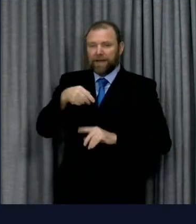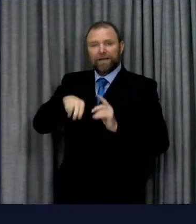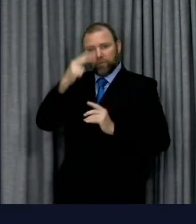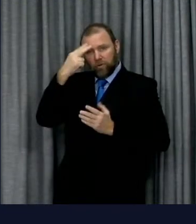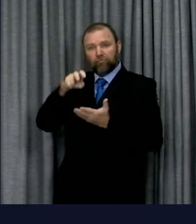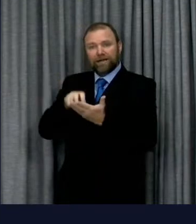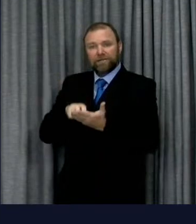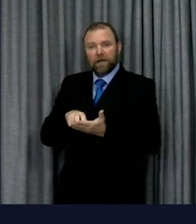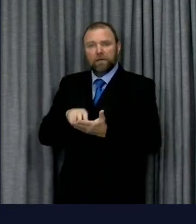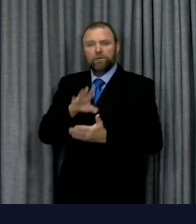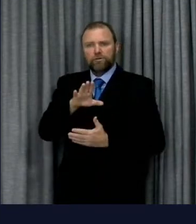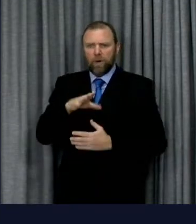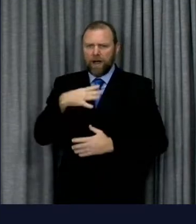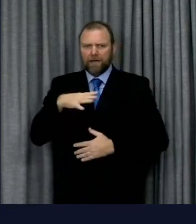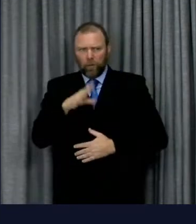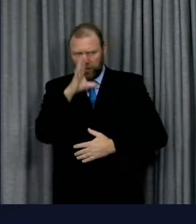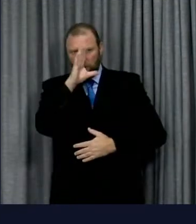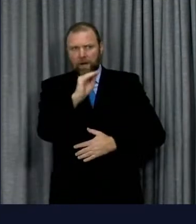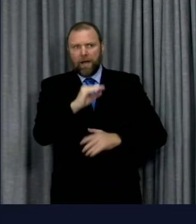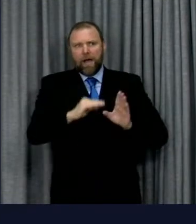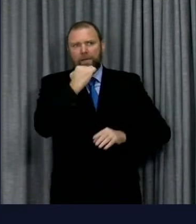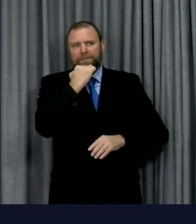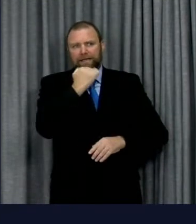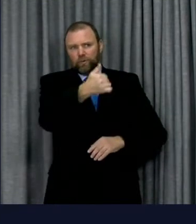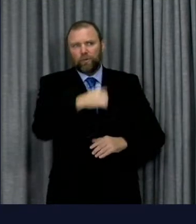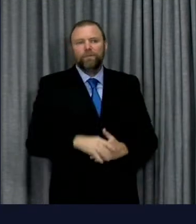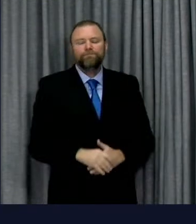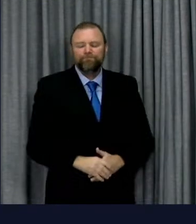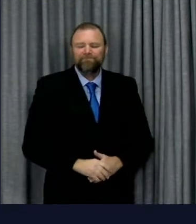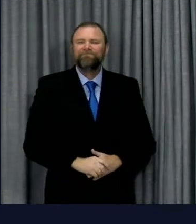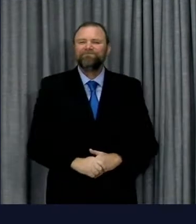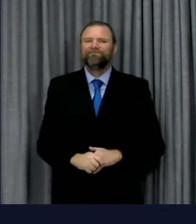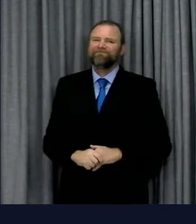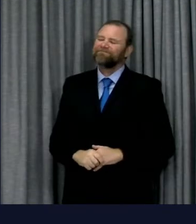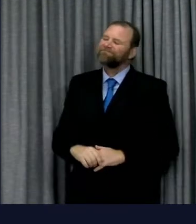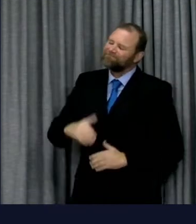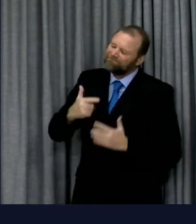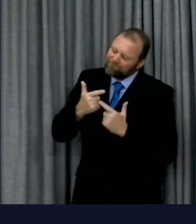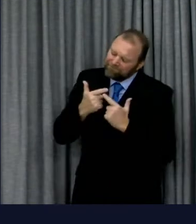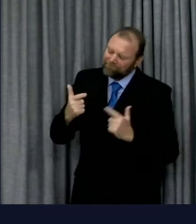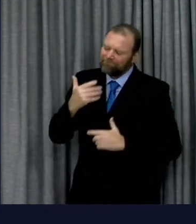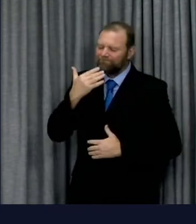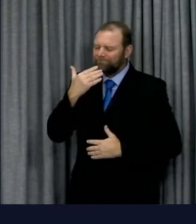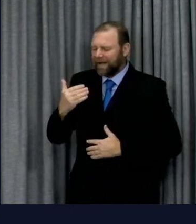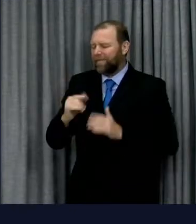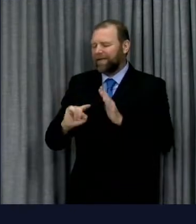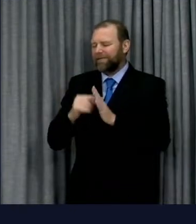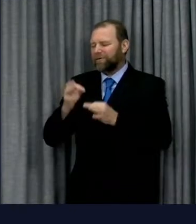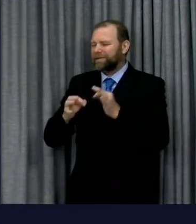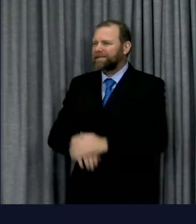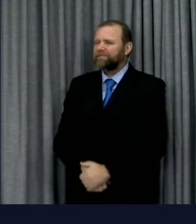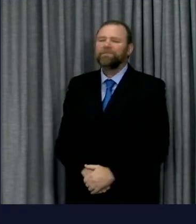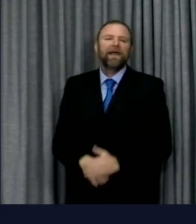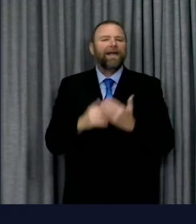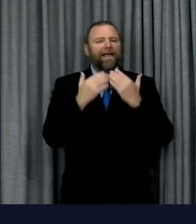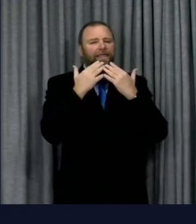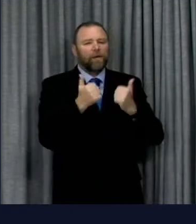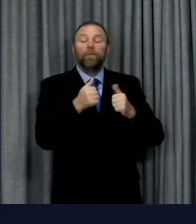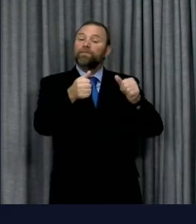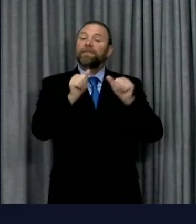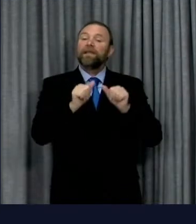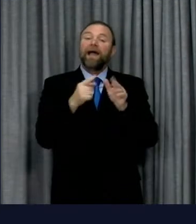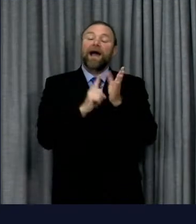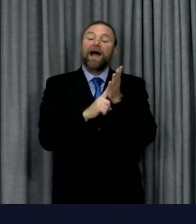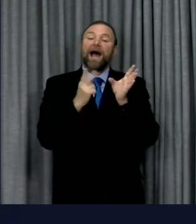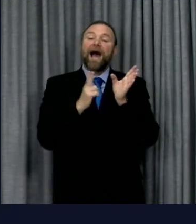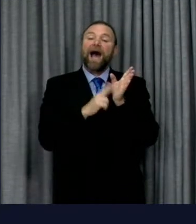So there were some things I wanted to make sure I passed back to you on that. So many thanks, First Minister. Thank you too. Over to Alan Evans